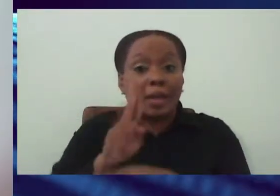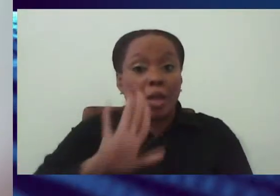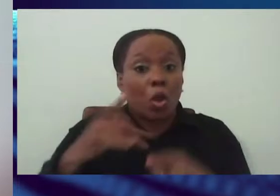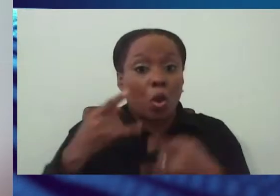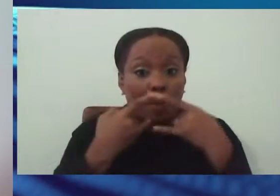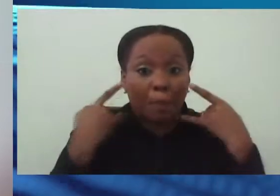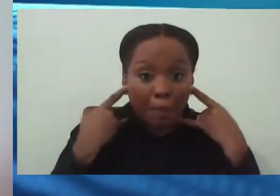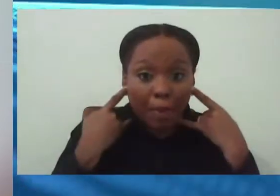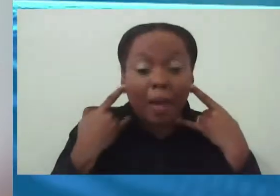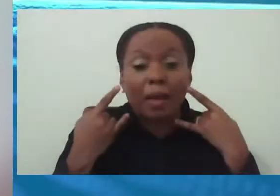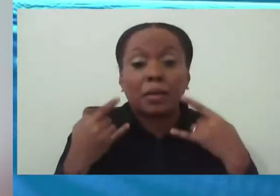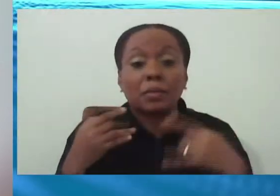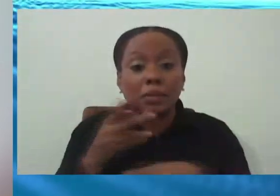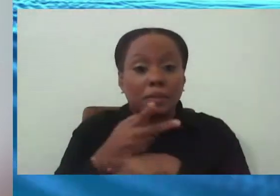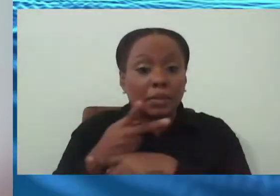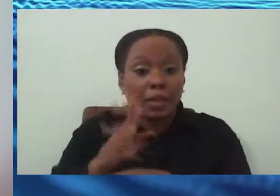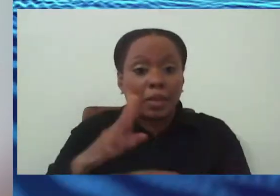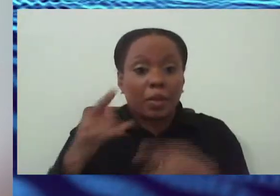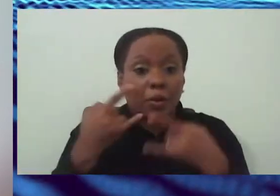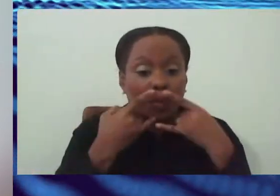masks.